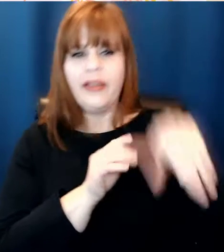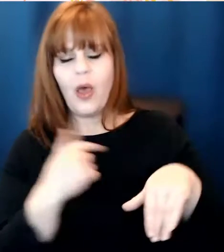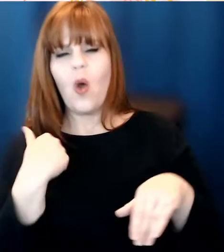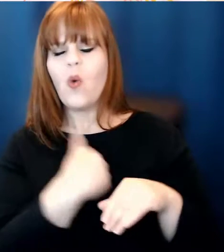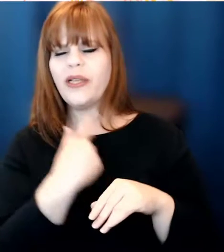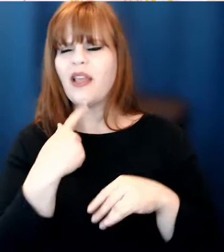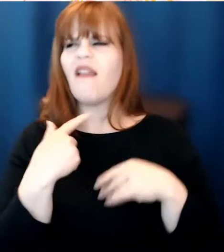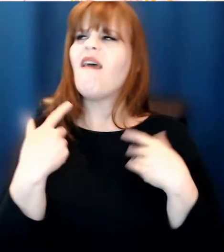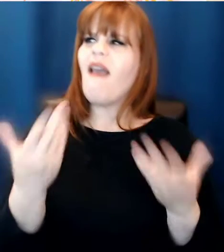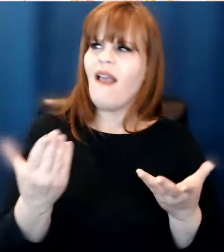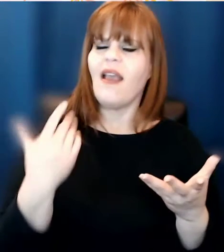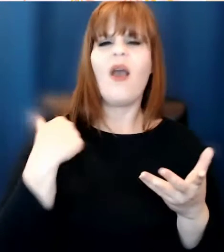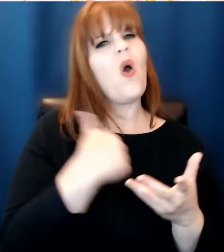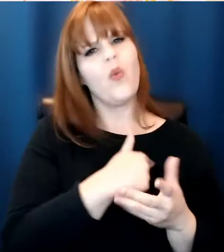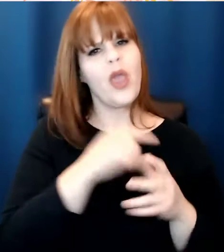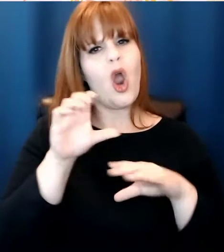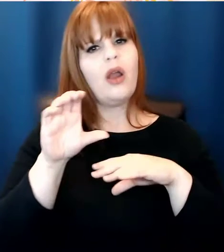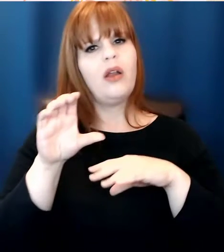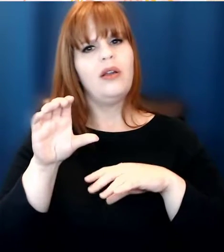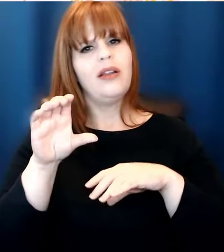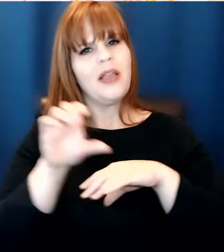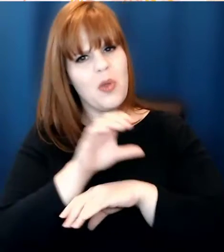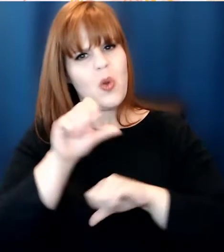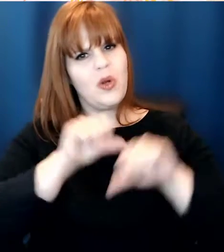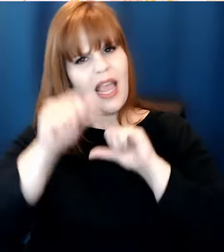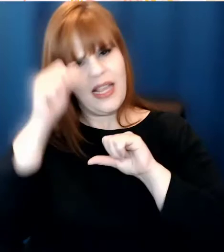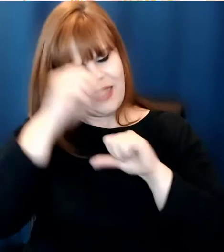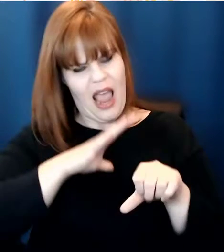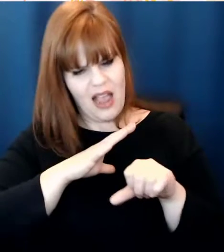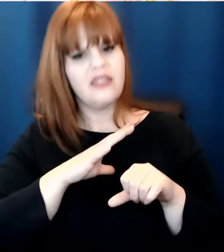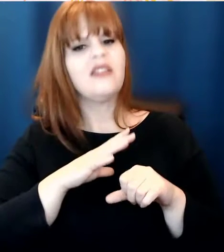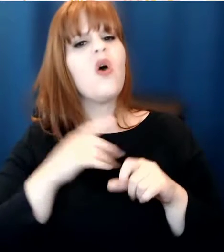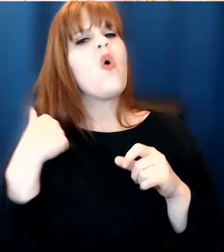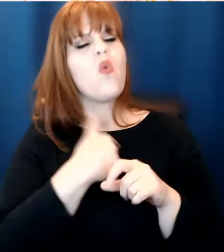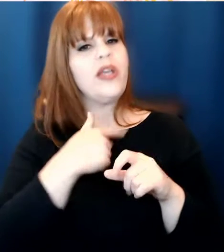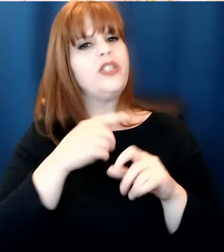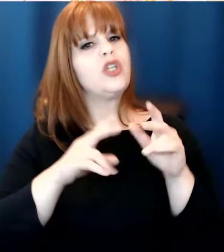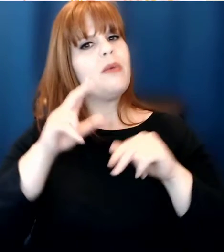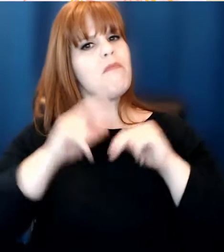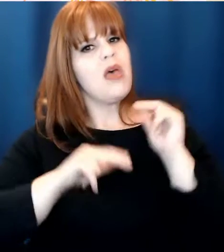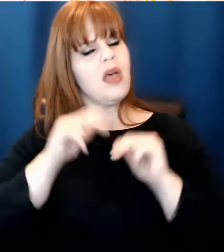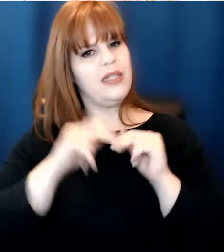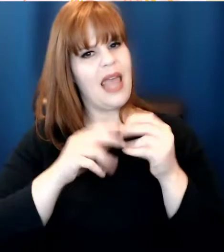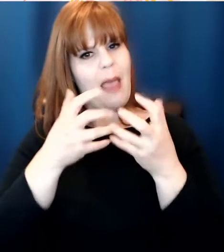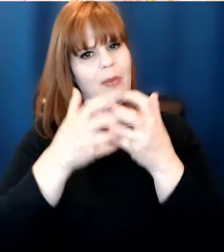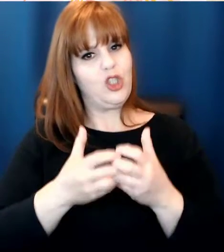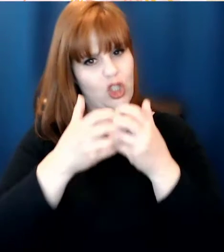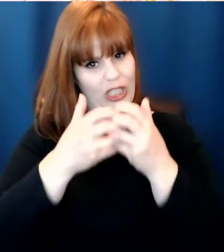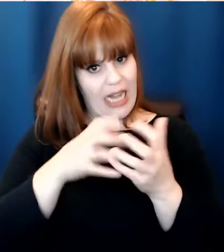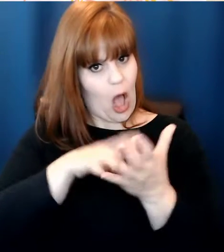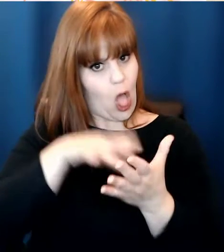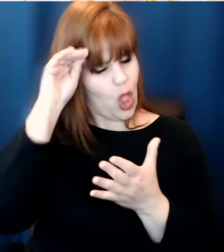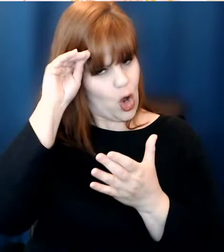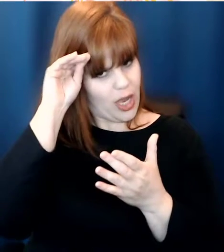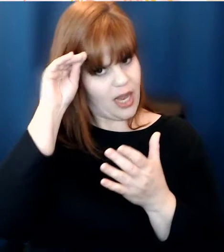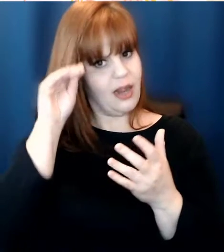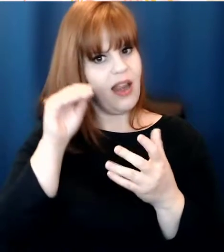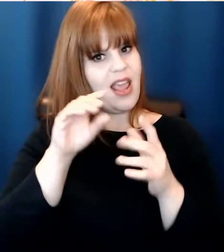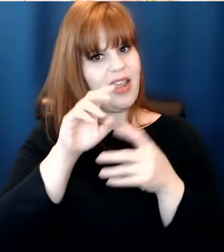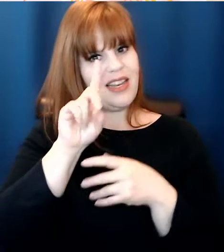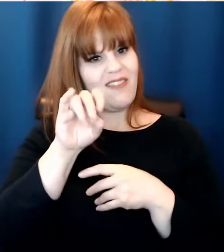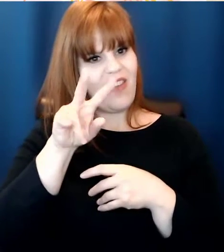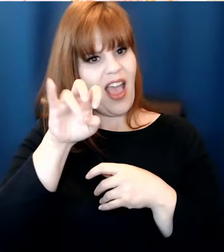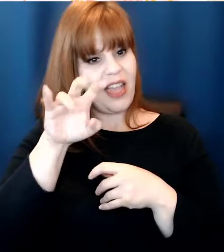science guys, and we should try to build a machine learning solution to this, which actually simulates